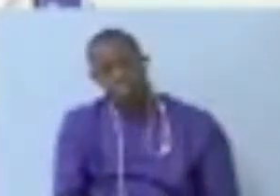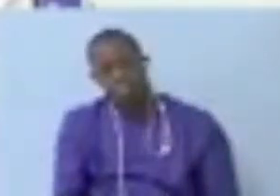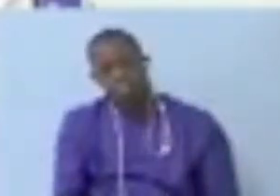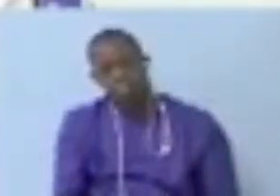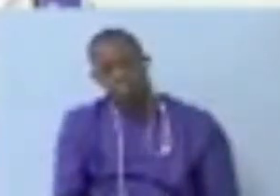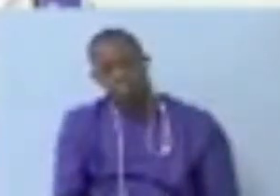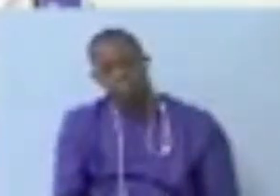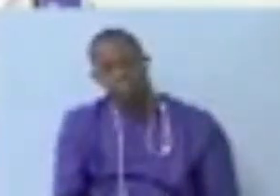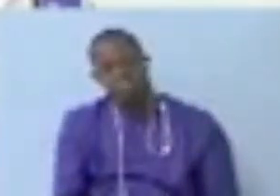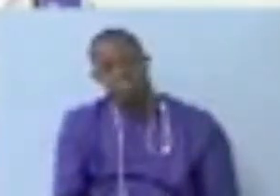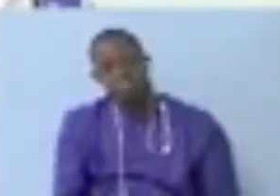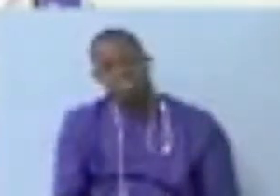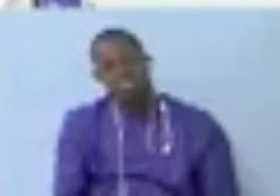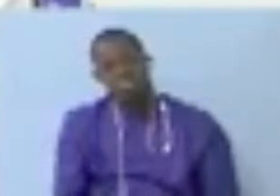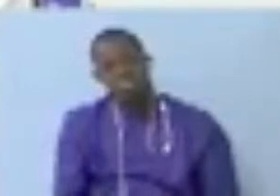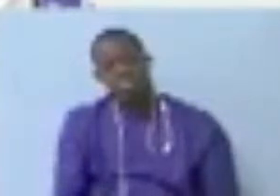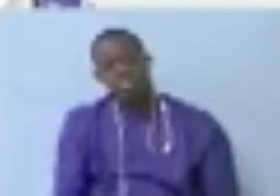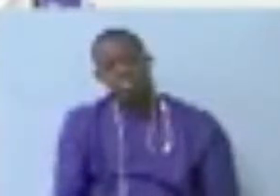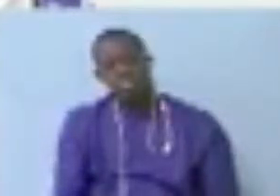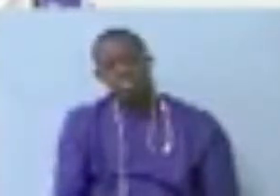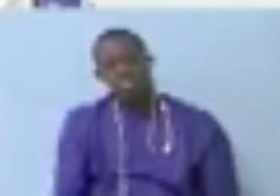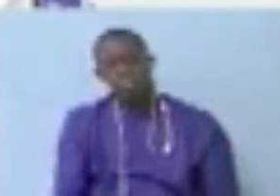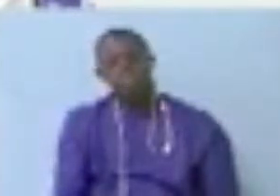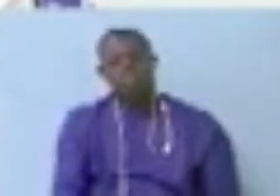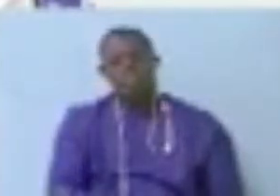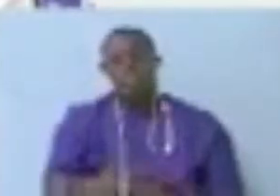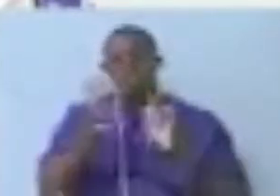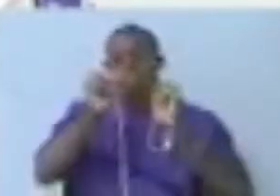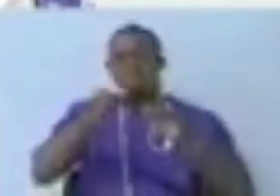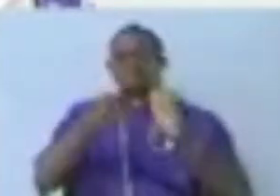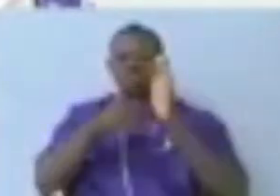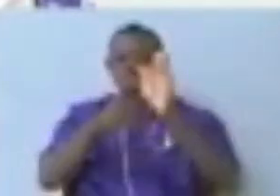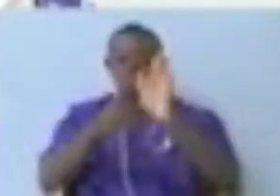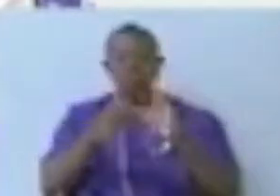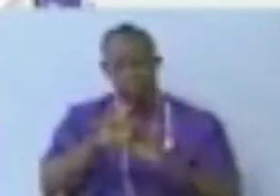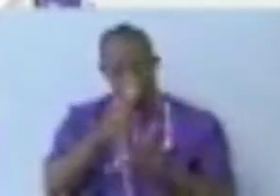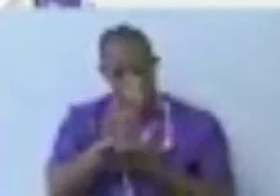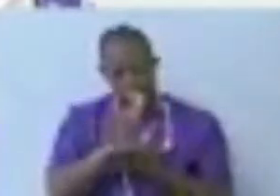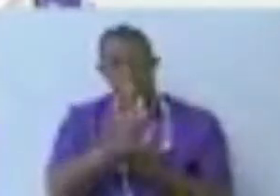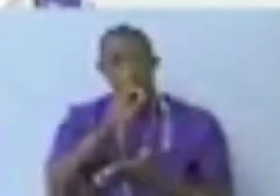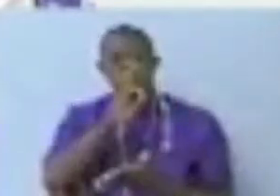it should and ought to have been done by the Ministry of Foreign Affairs.